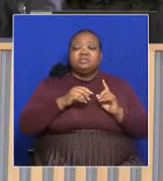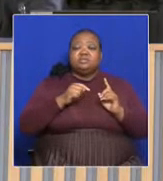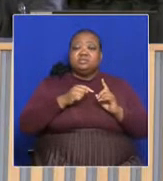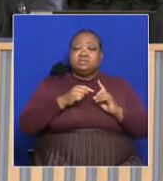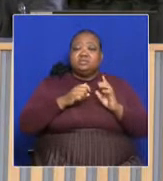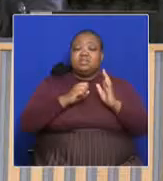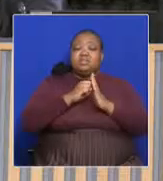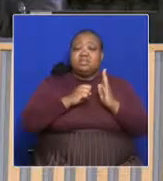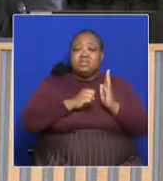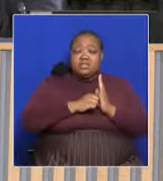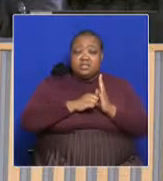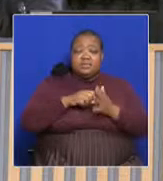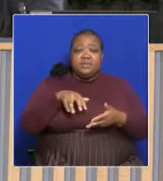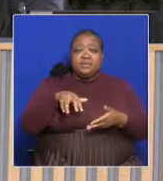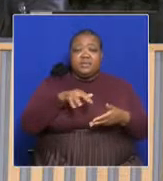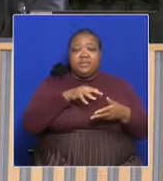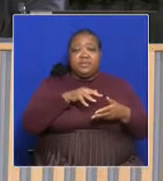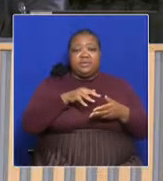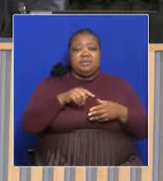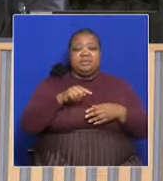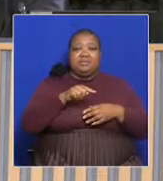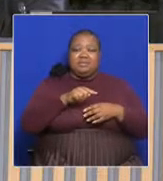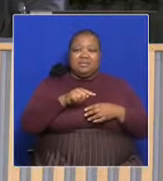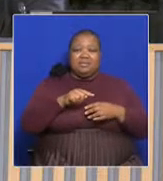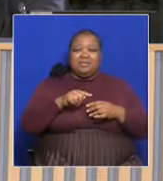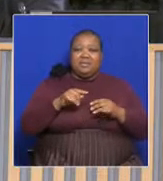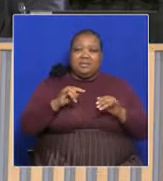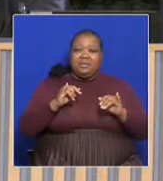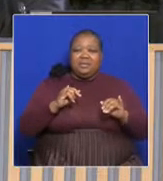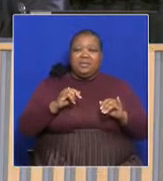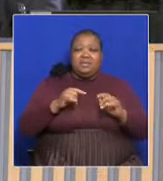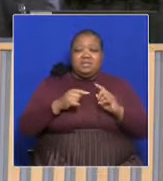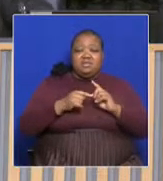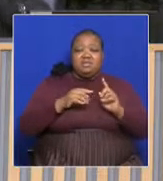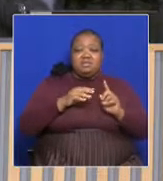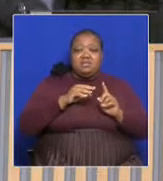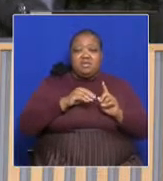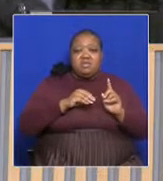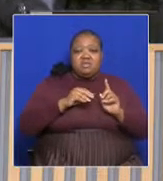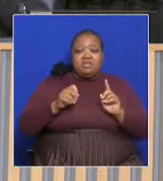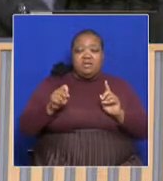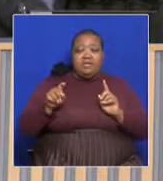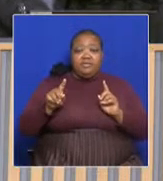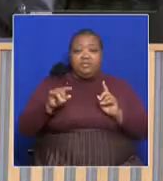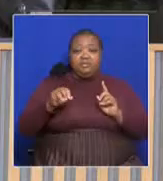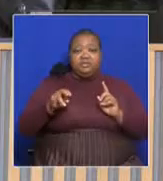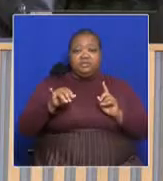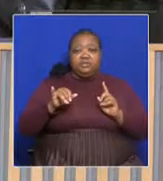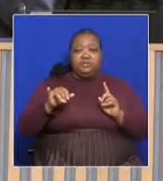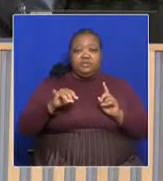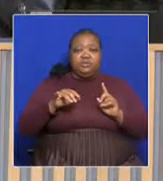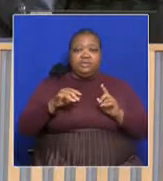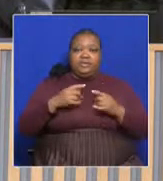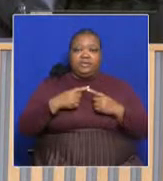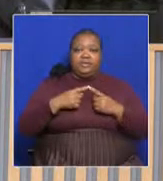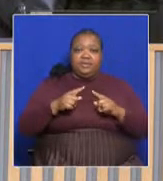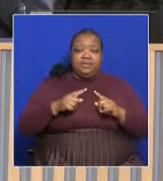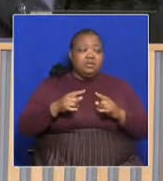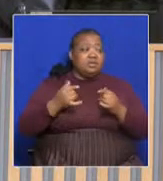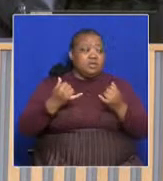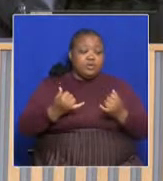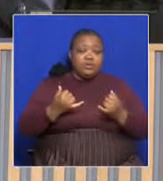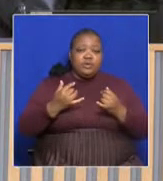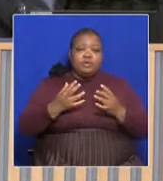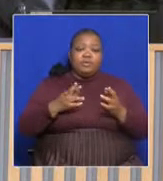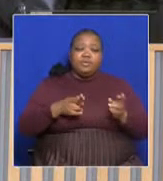is so shoddy. Yes. They didn't even ask him about the 1st of July. Yes. And we are referred to it for the